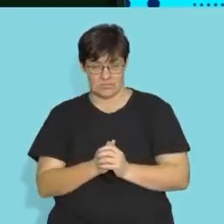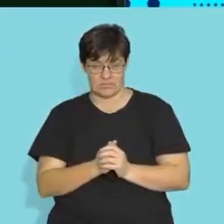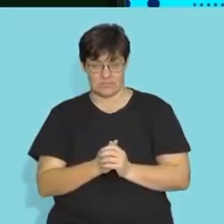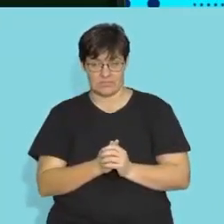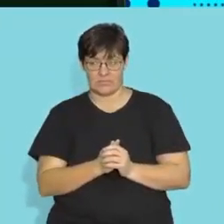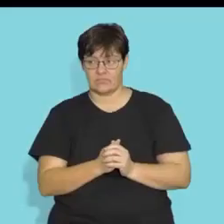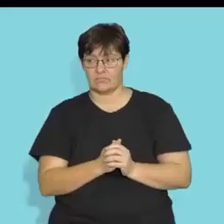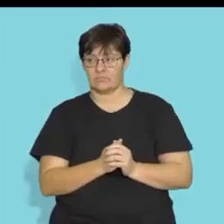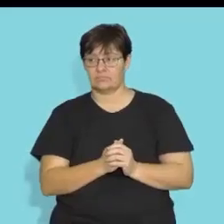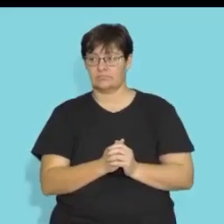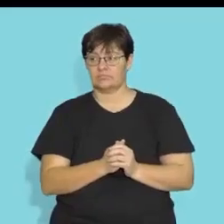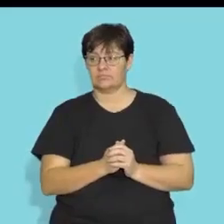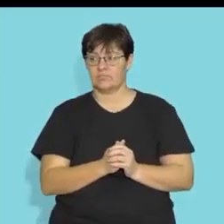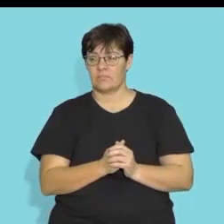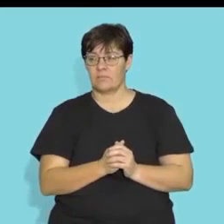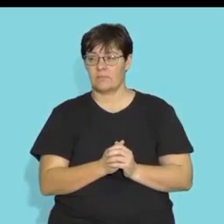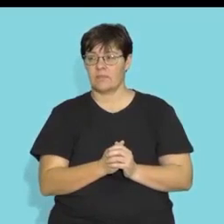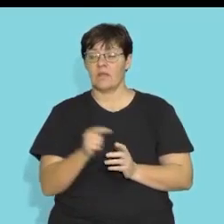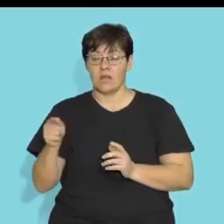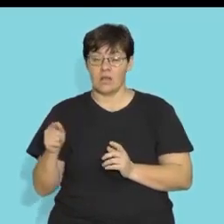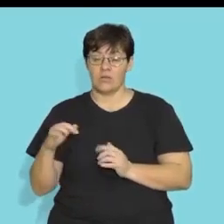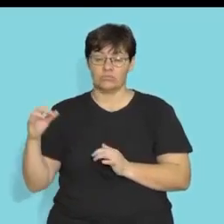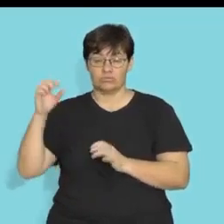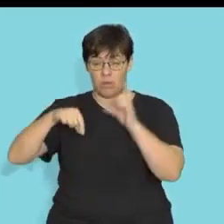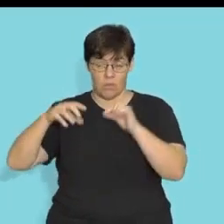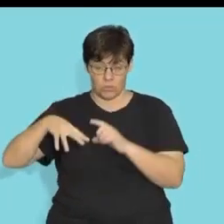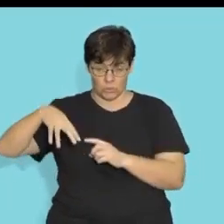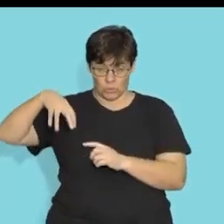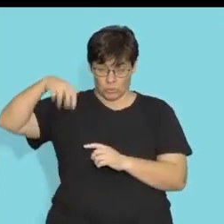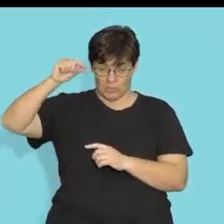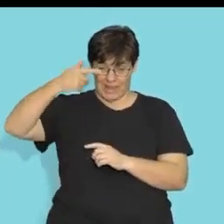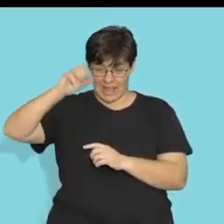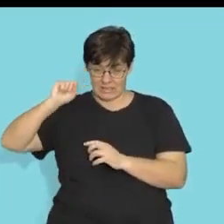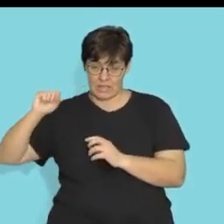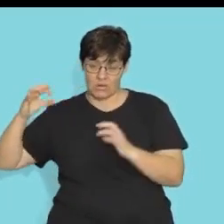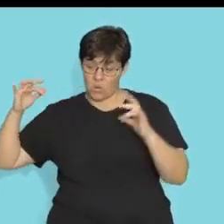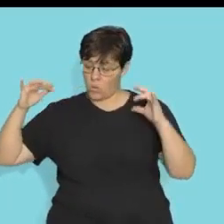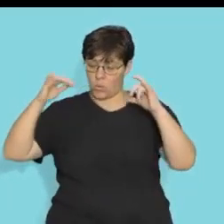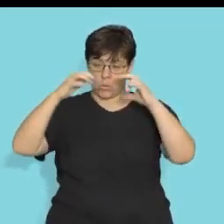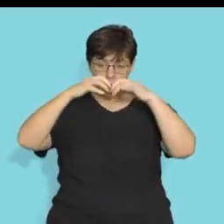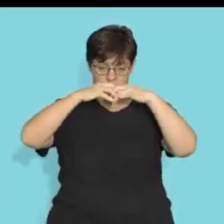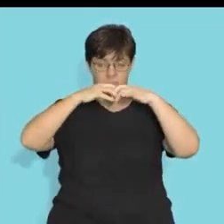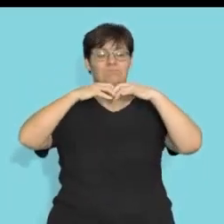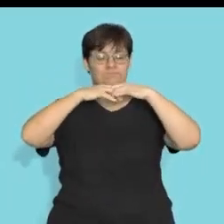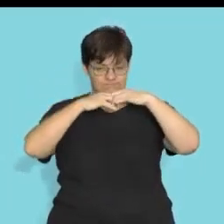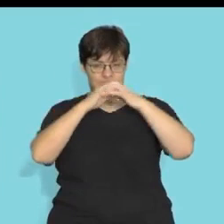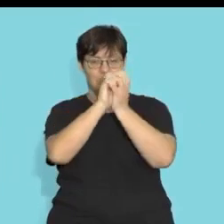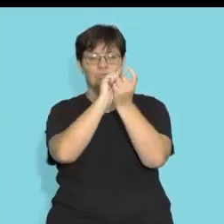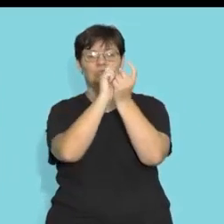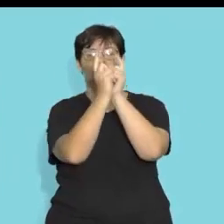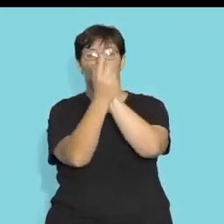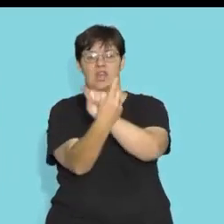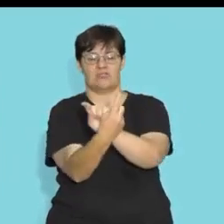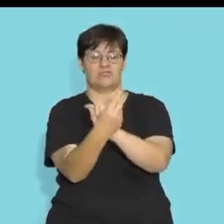the accumulation of water vapor in the atmosphere. Those water droplets collect together and form larger clouds. And